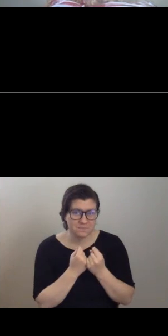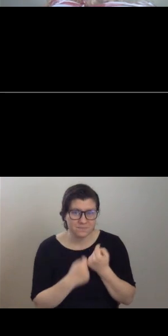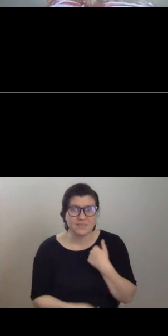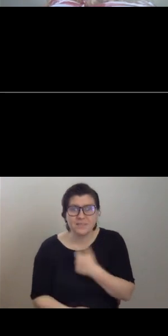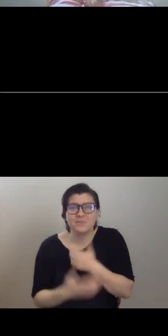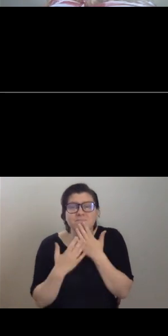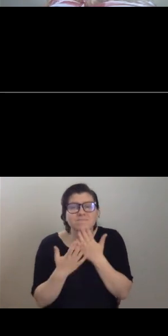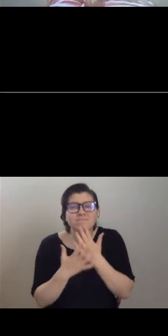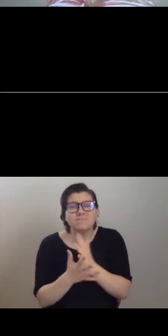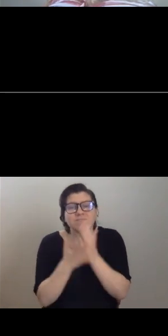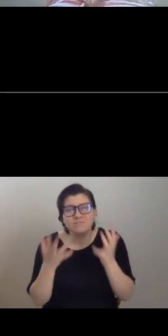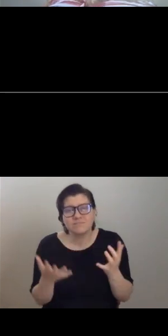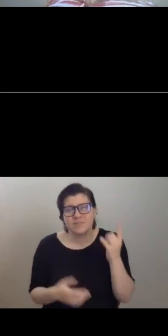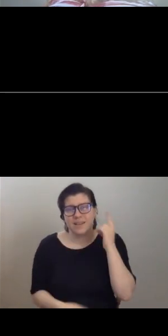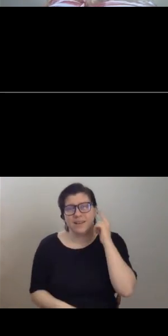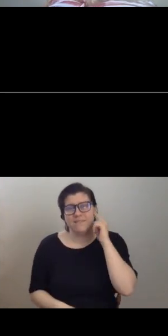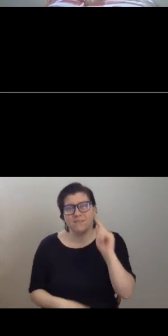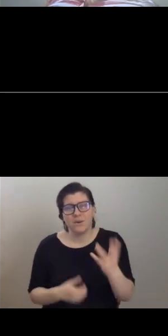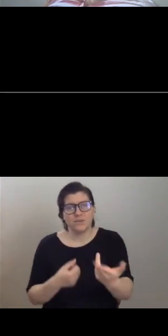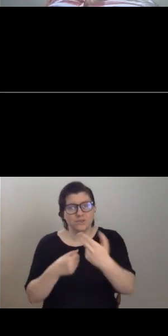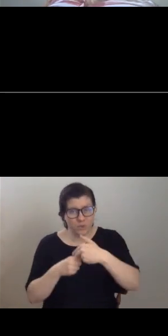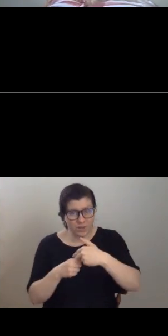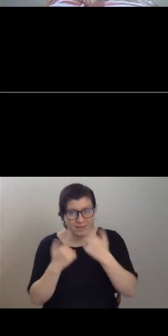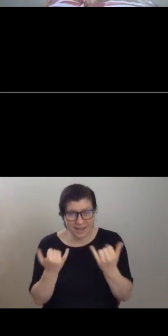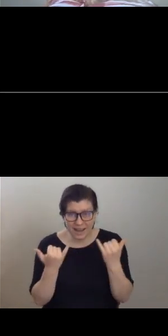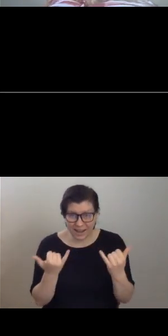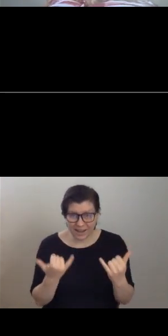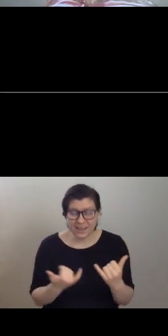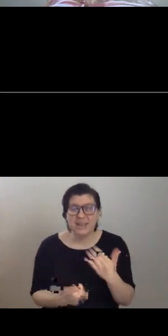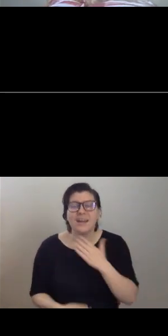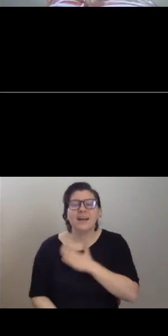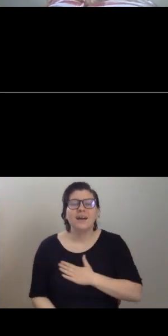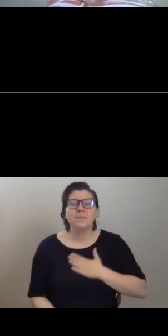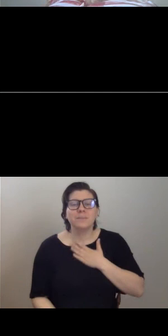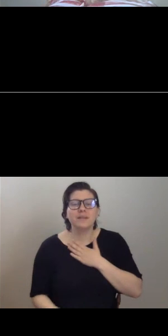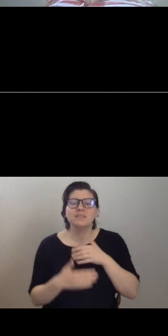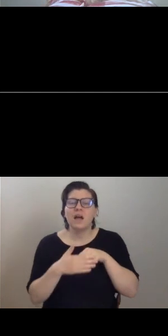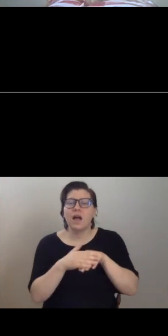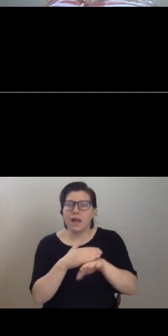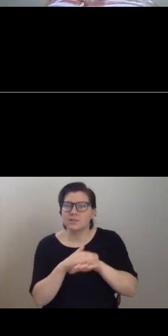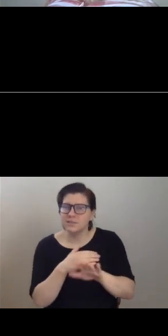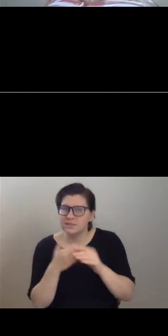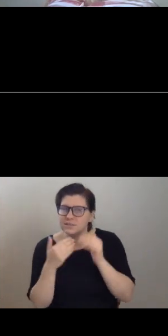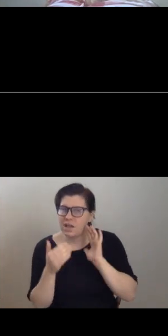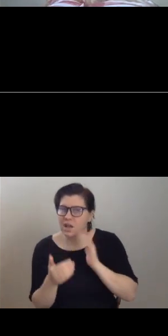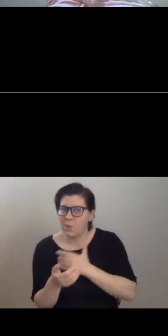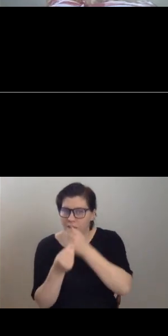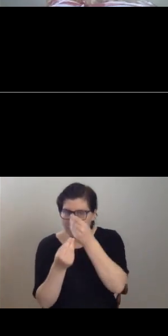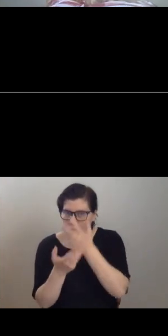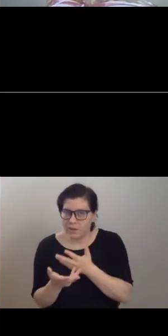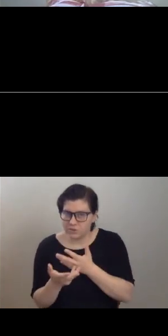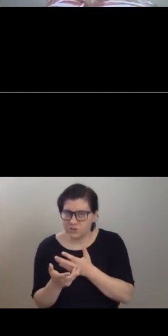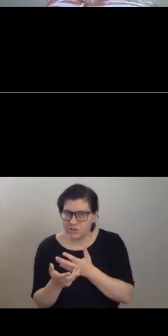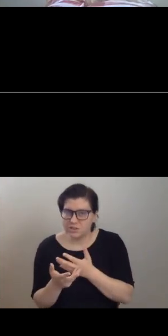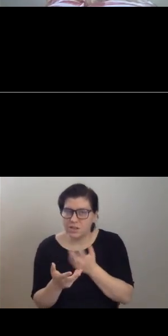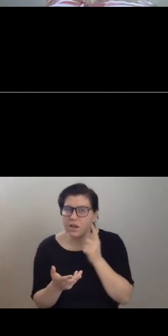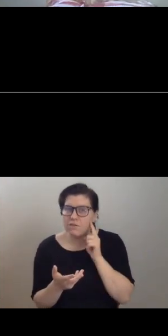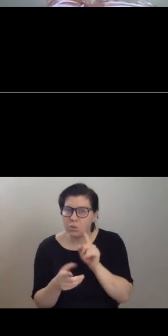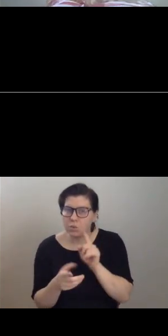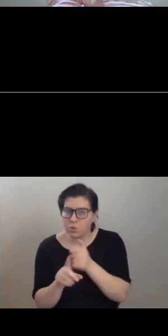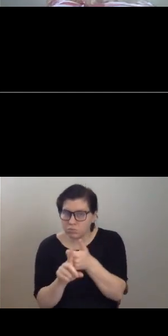you so much for joining us today. And please access our information as well for